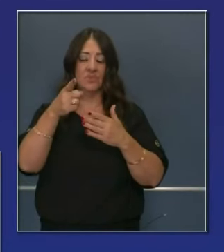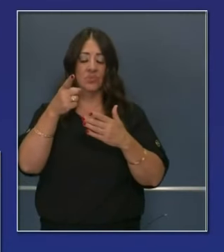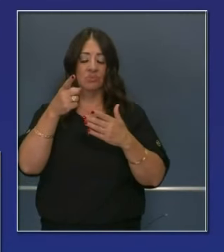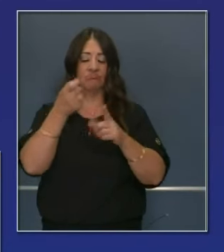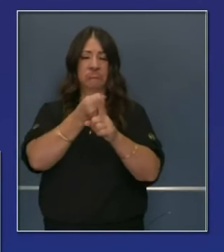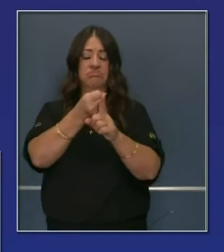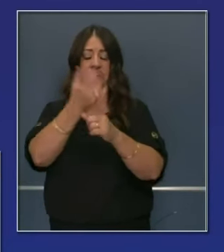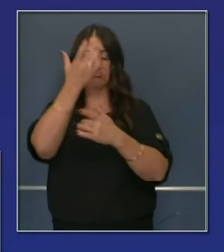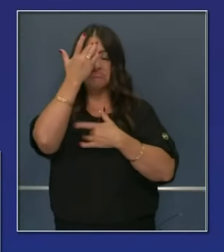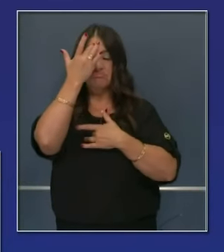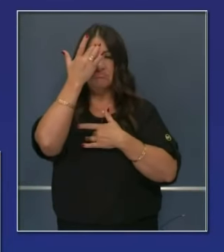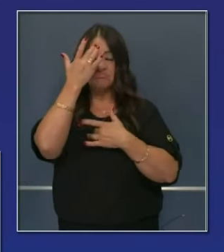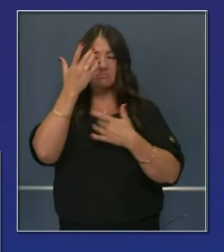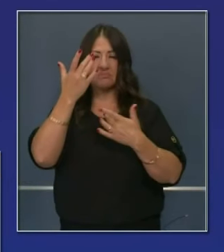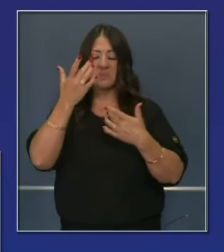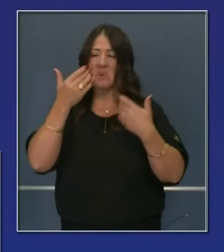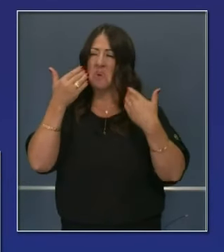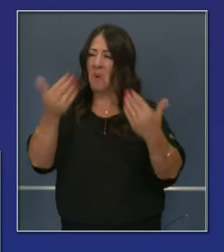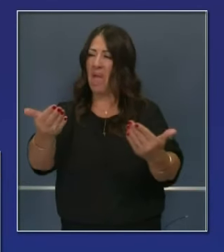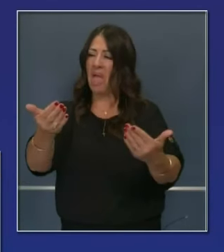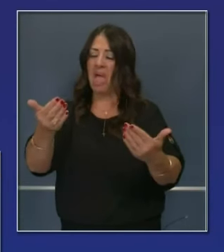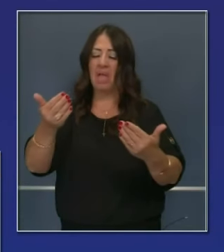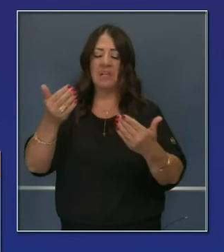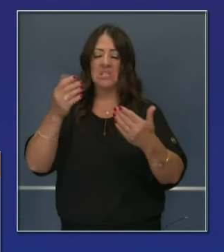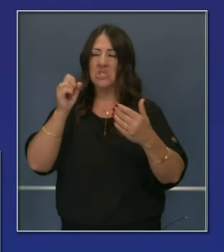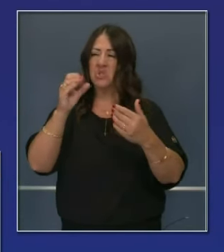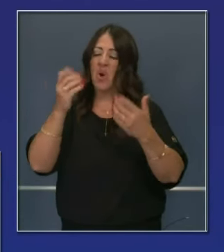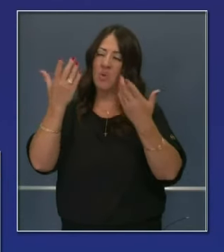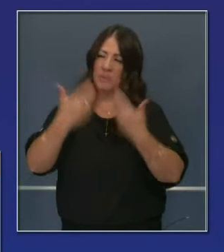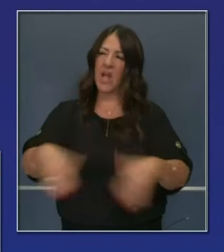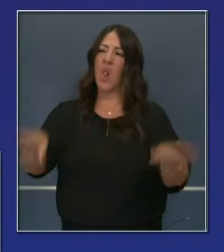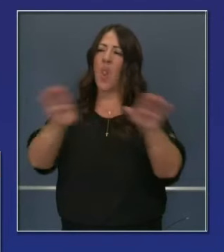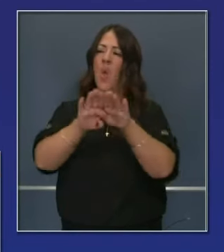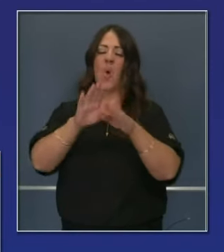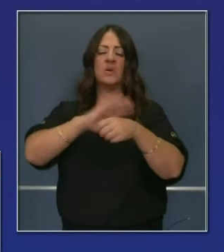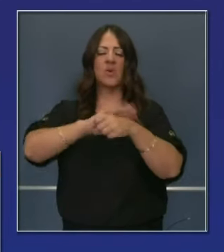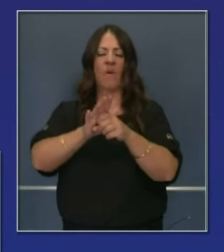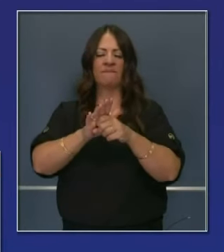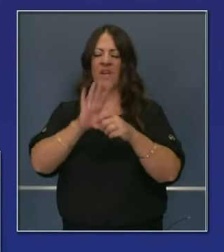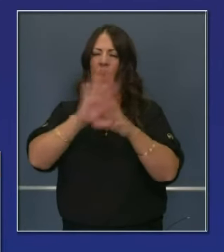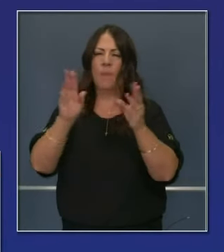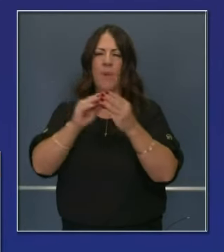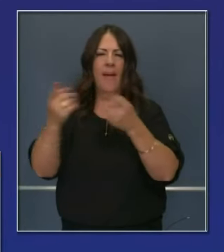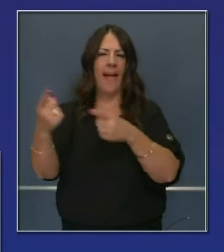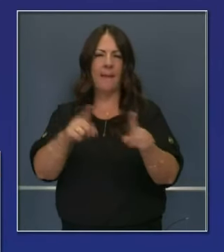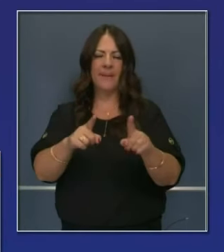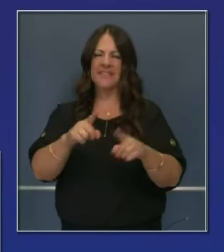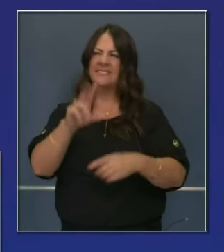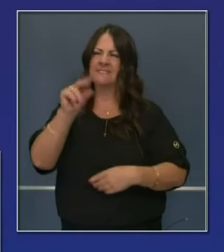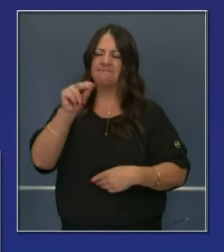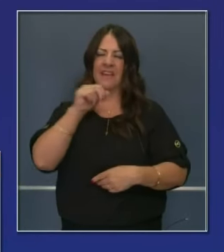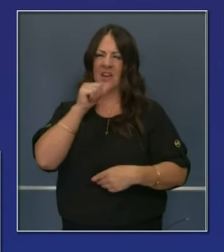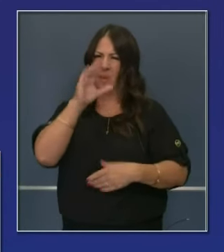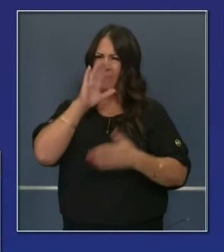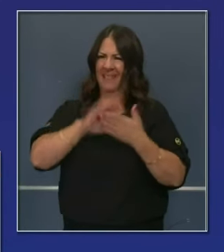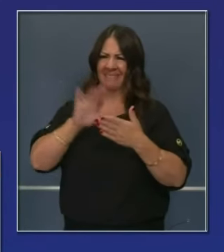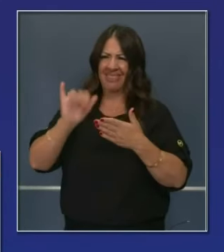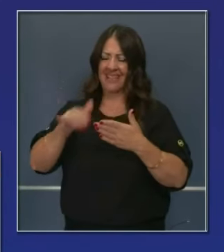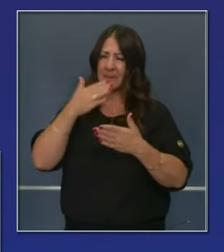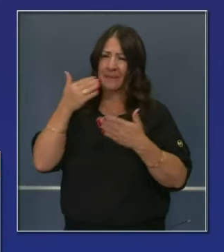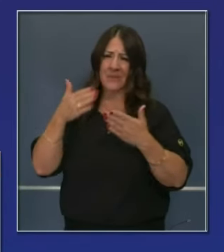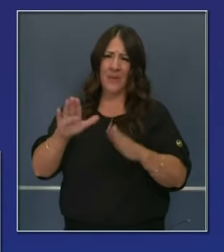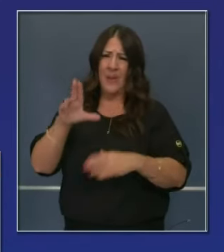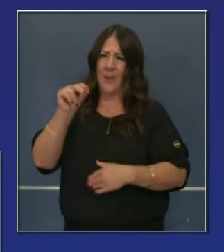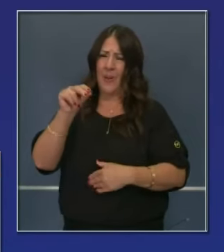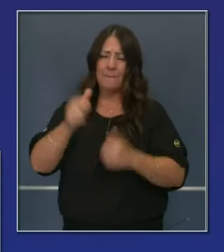disease so we can get it over with, that somehow that is a solution. And so I reject that, and I think the